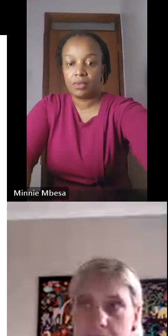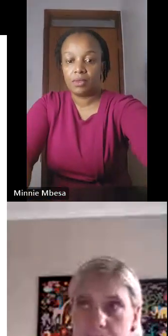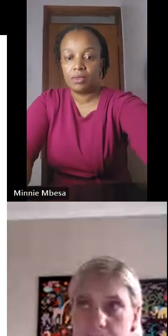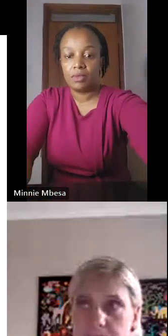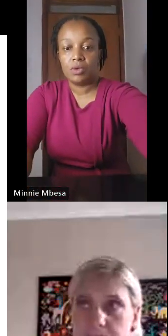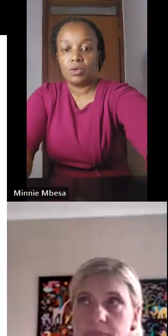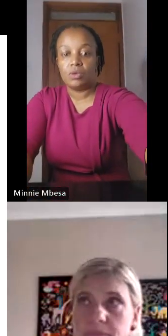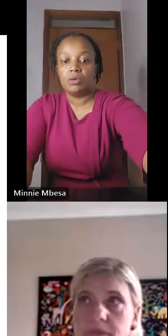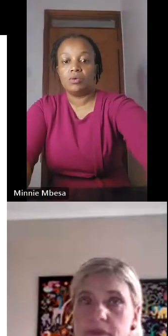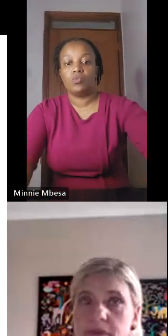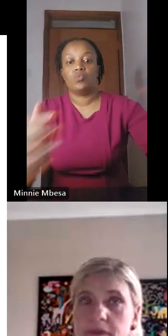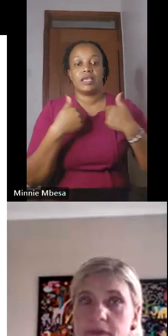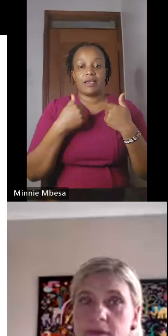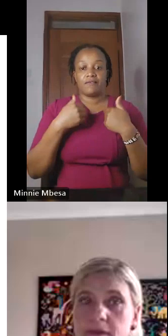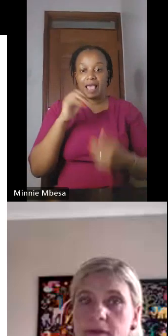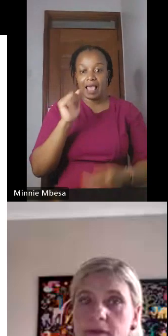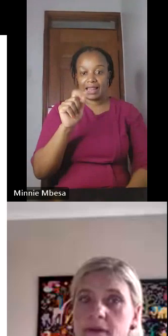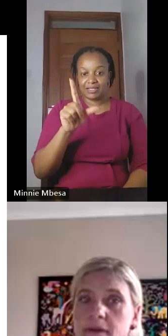Angola,